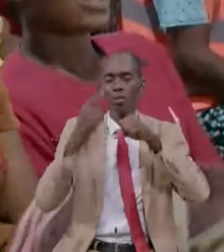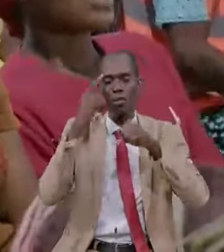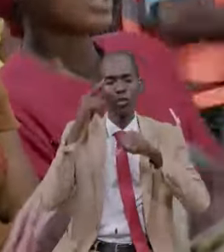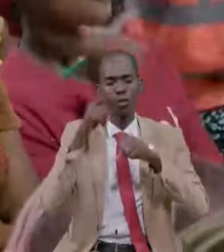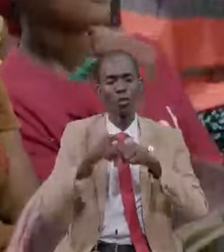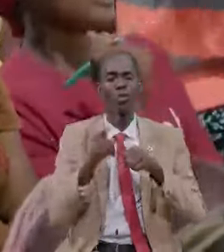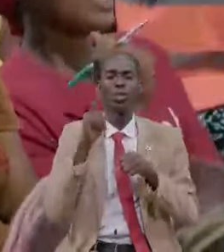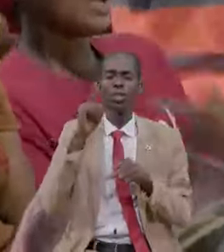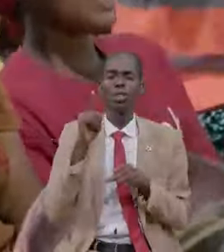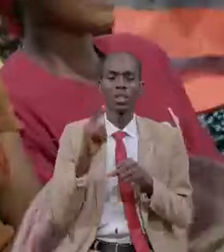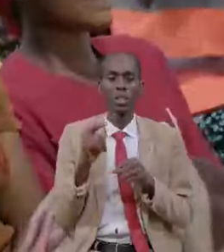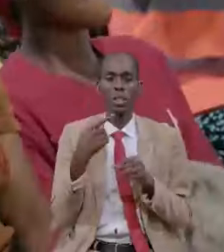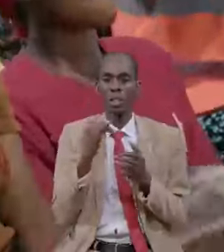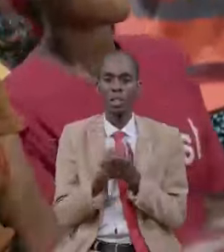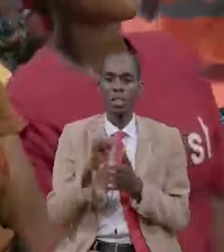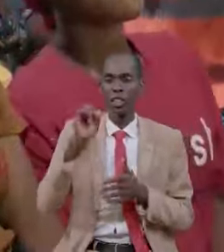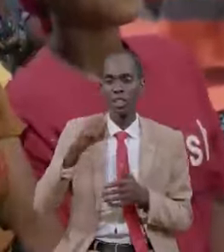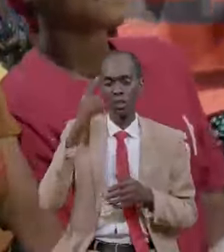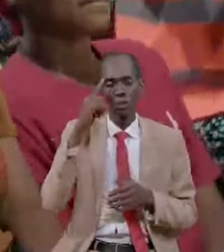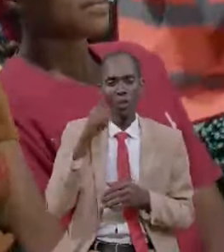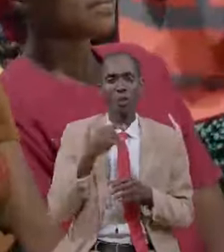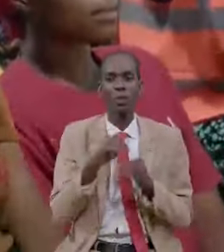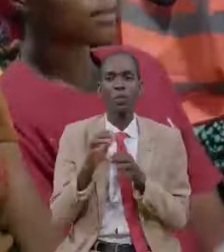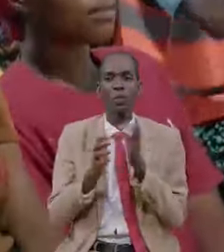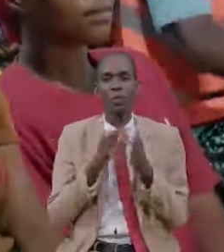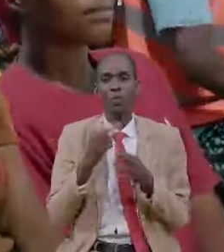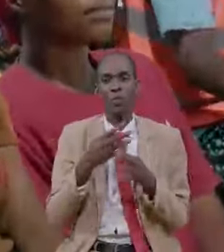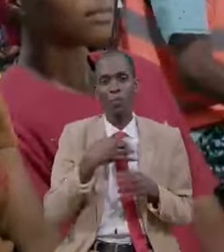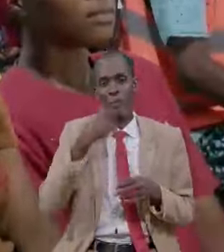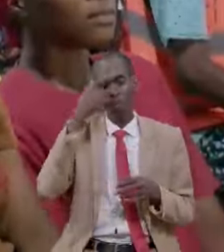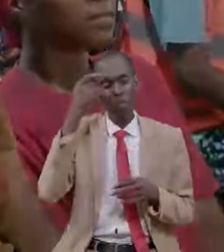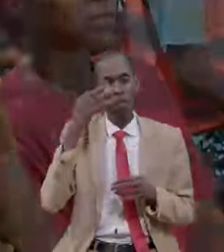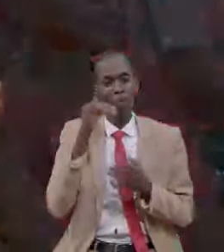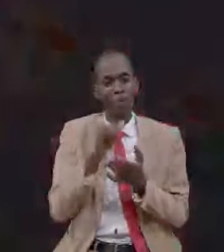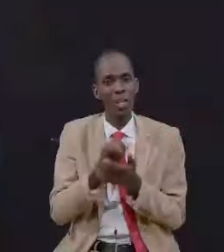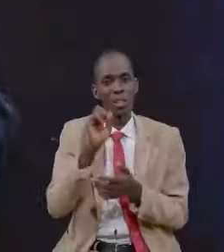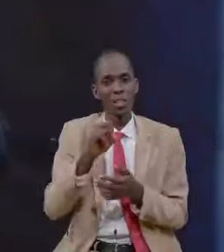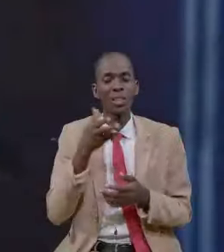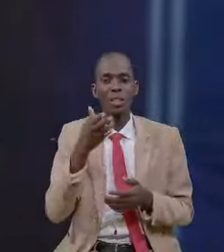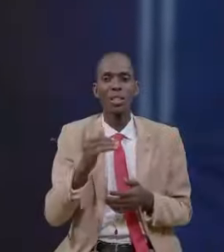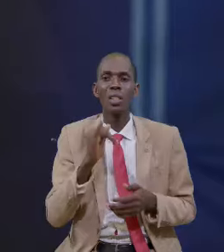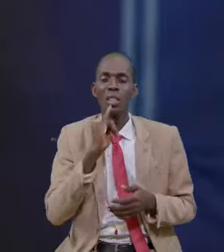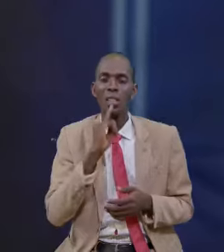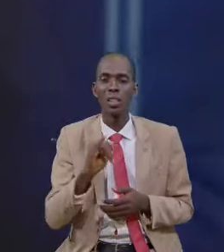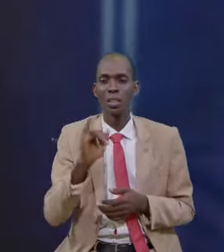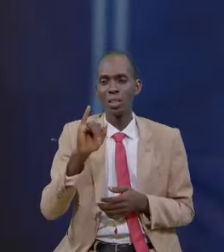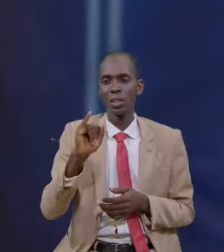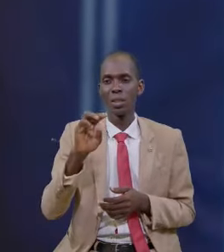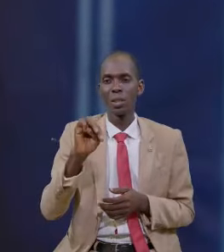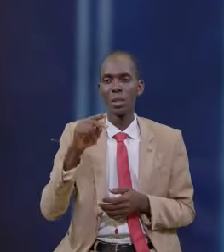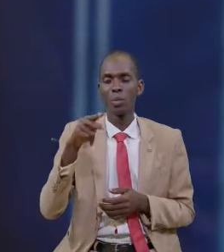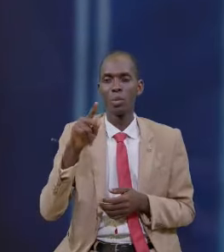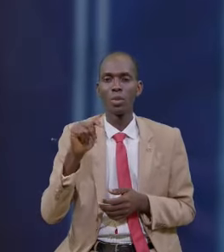yes. And because of that yes, there is imputation and